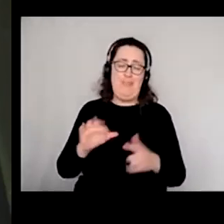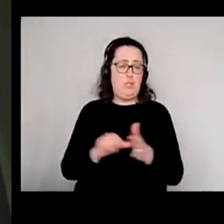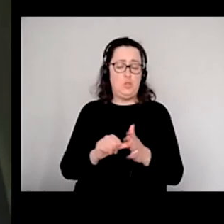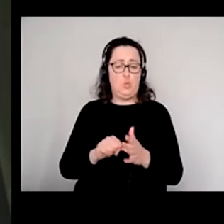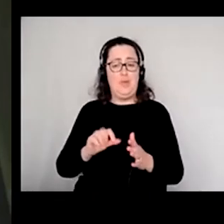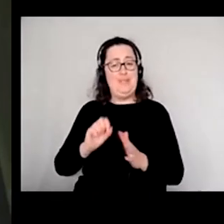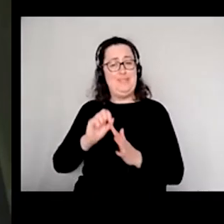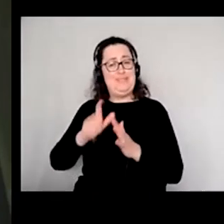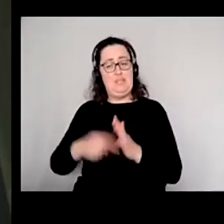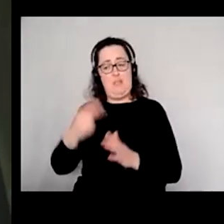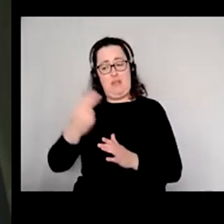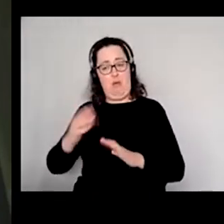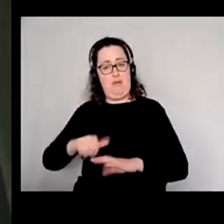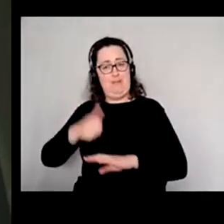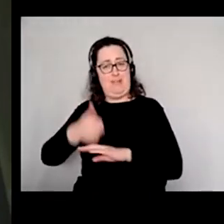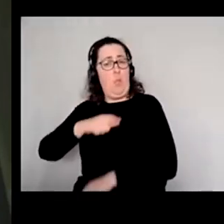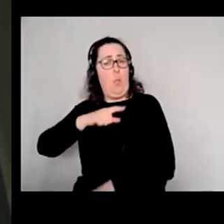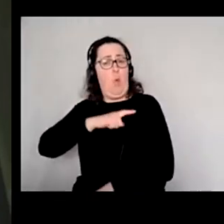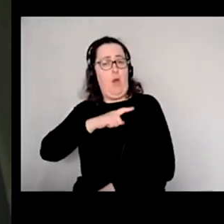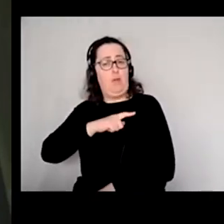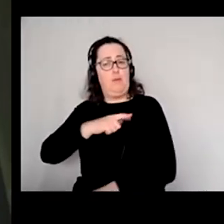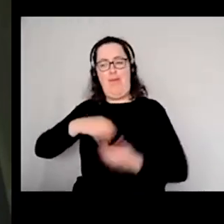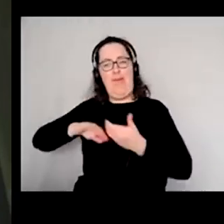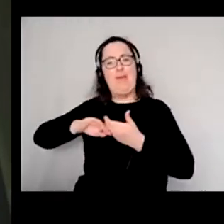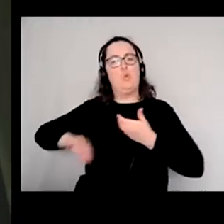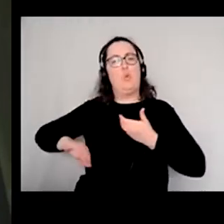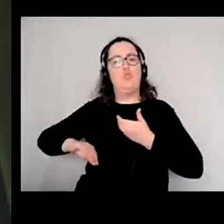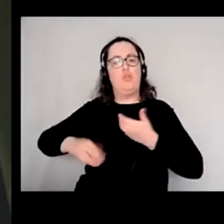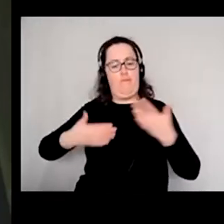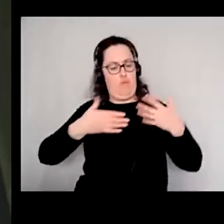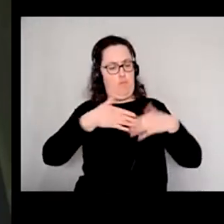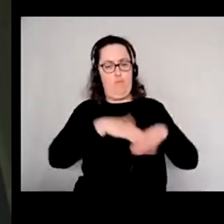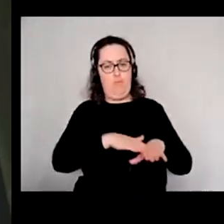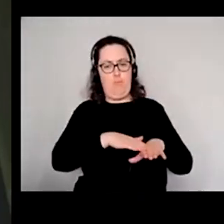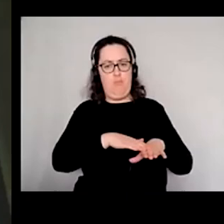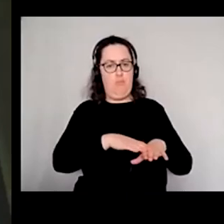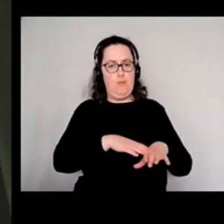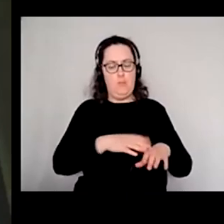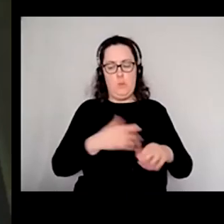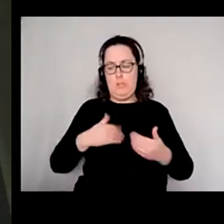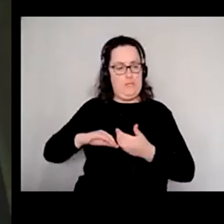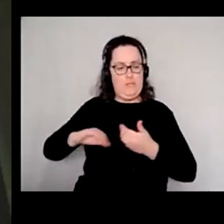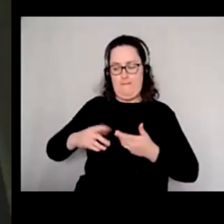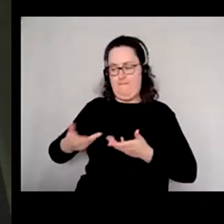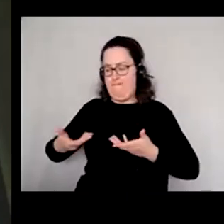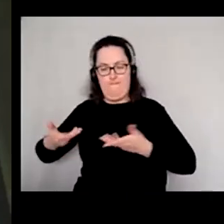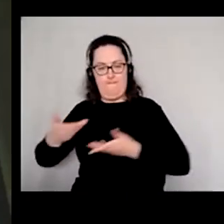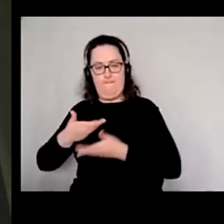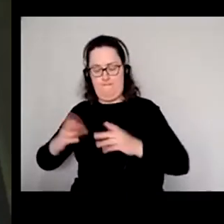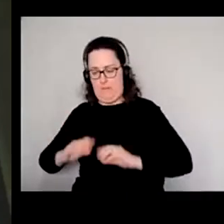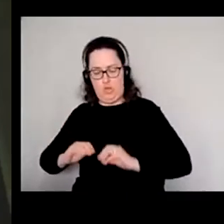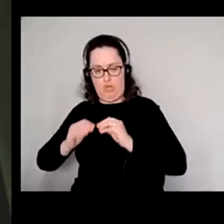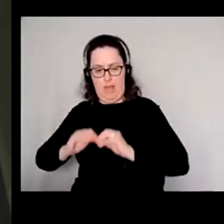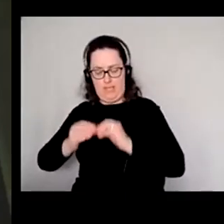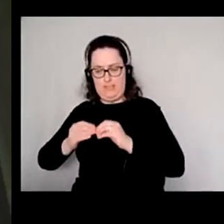excluded from the mainstream. So yes. It's that outside, having a discussion, creating work, and maybe